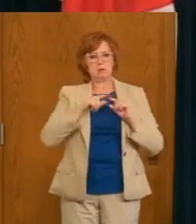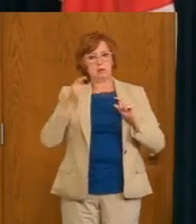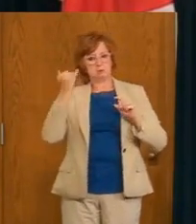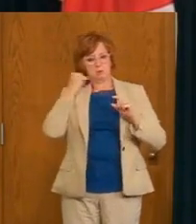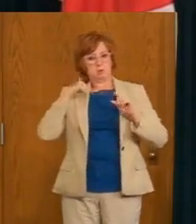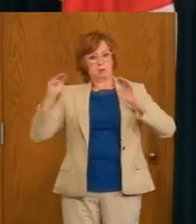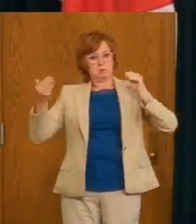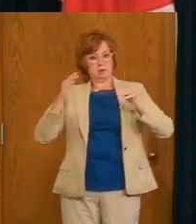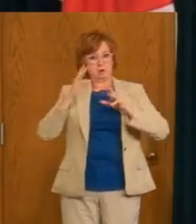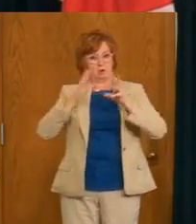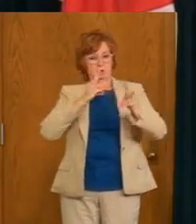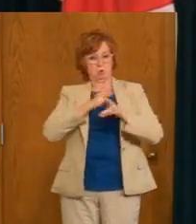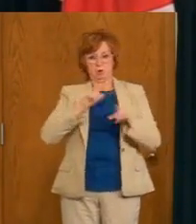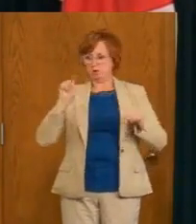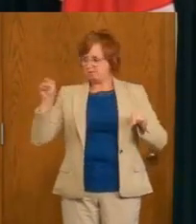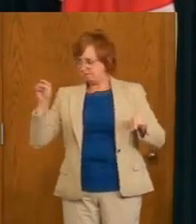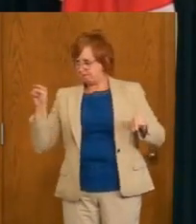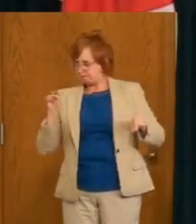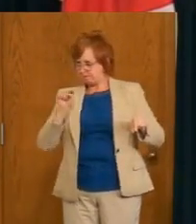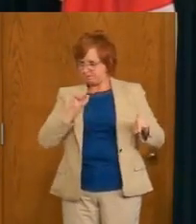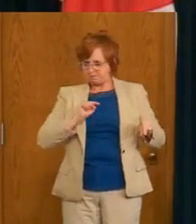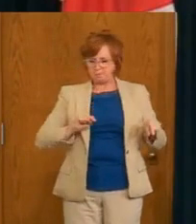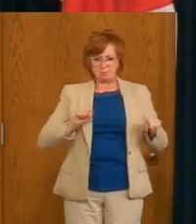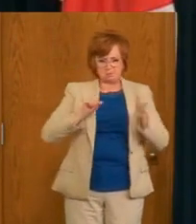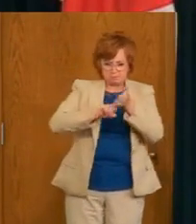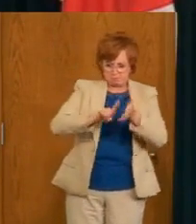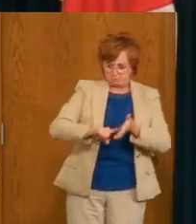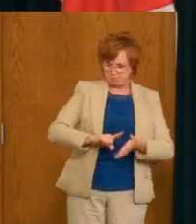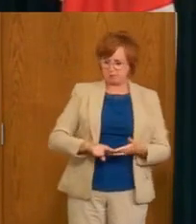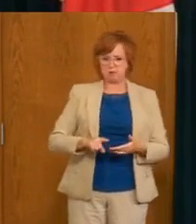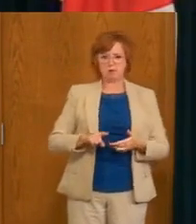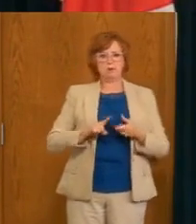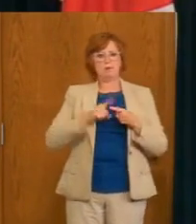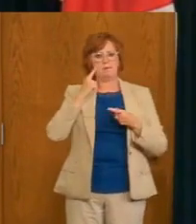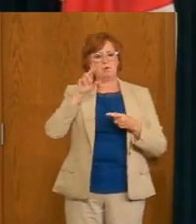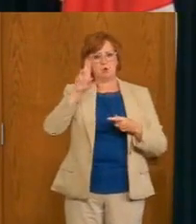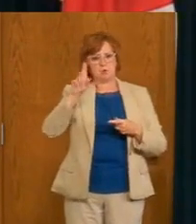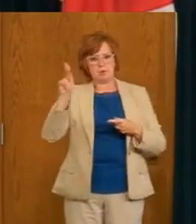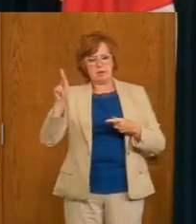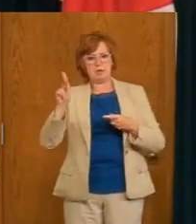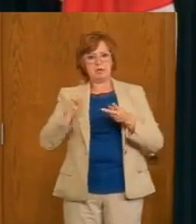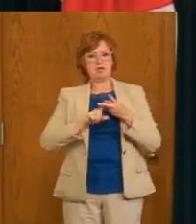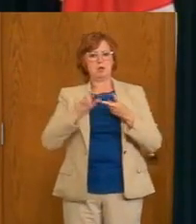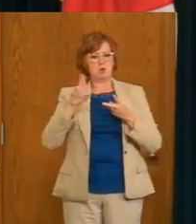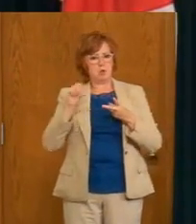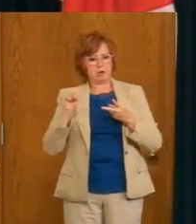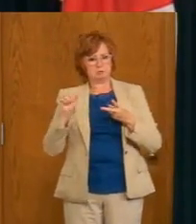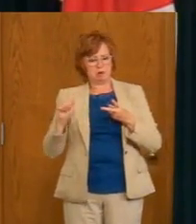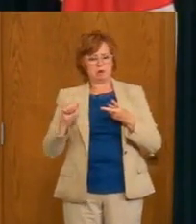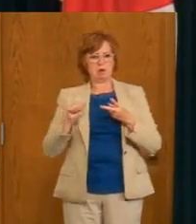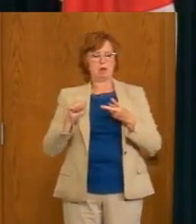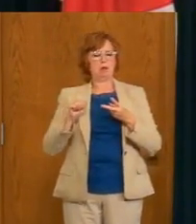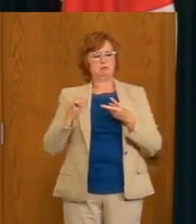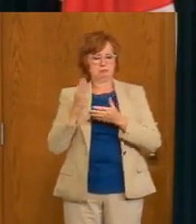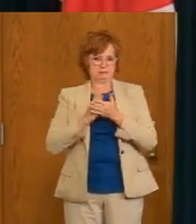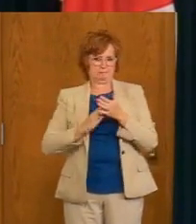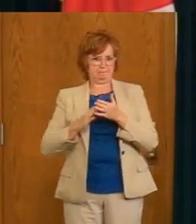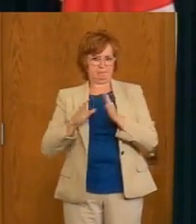now. The 30 and up ended up, today it's at 76%, went by the 70%, and the 18 and up